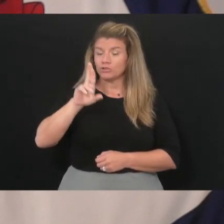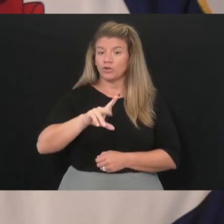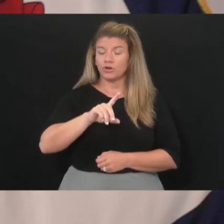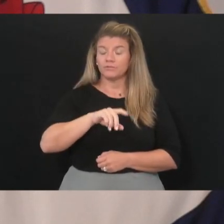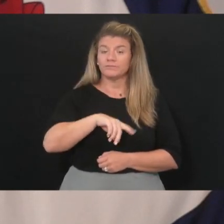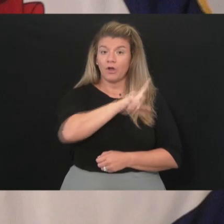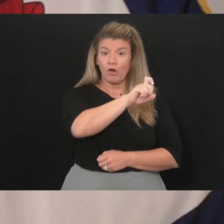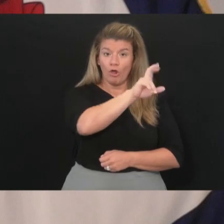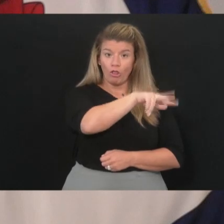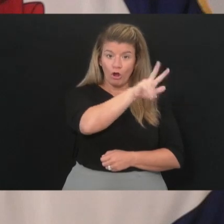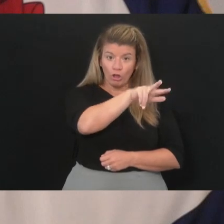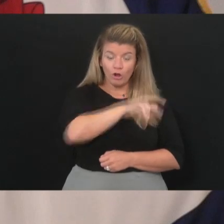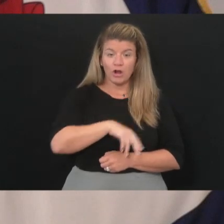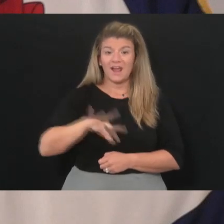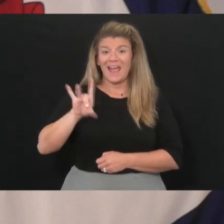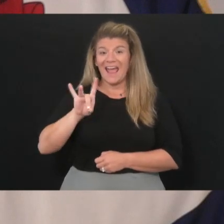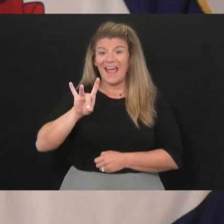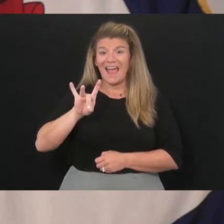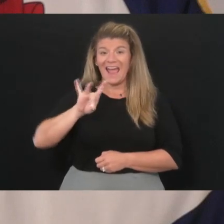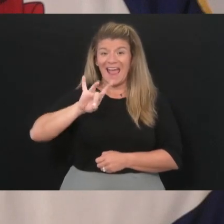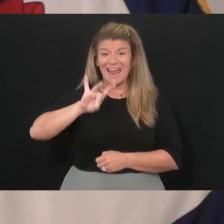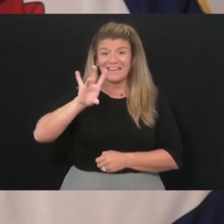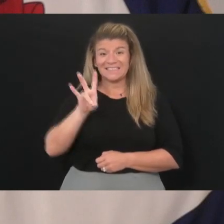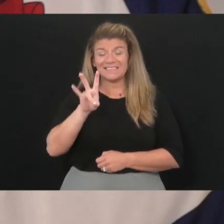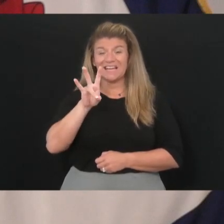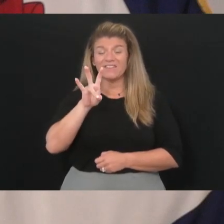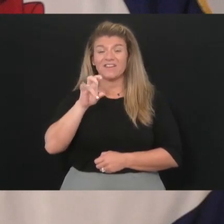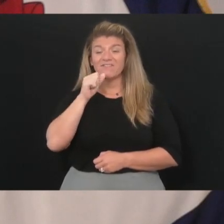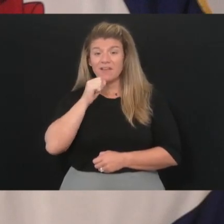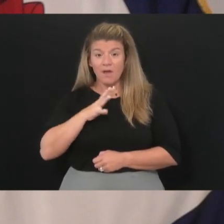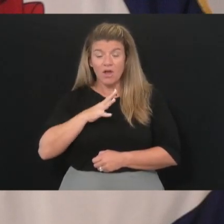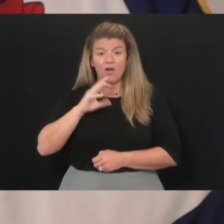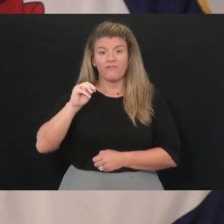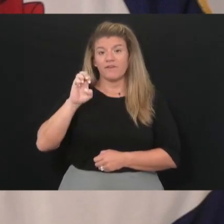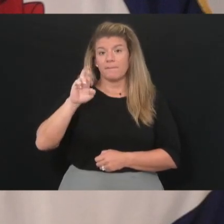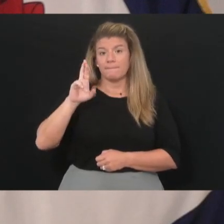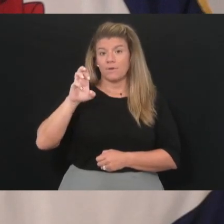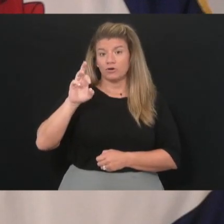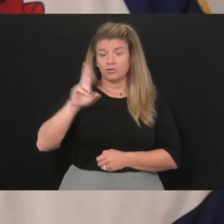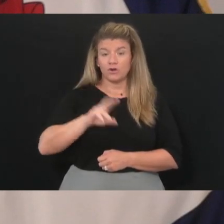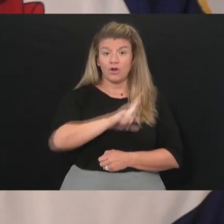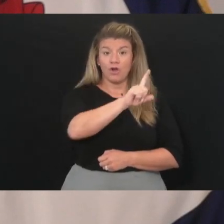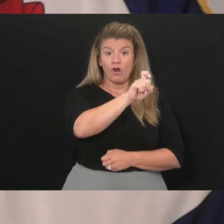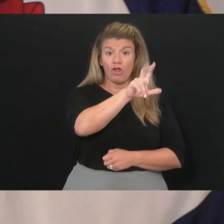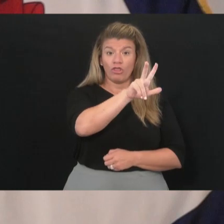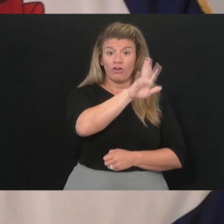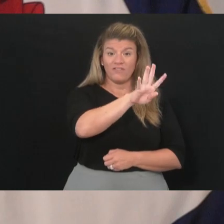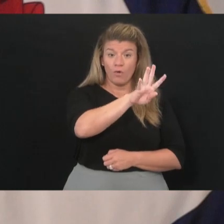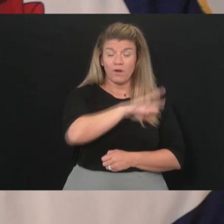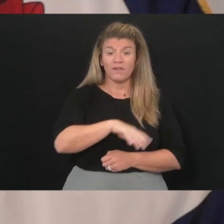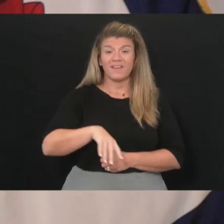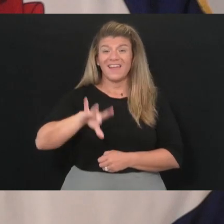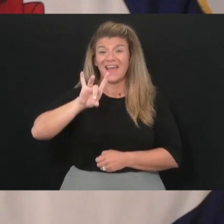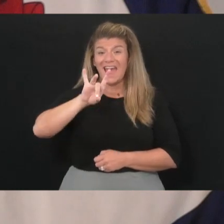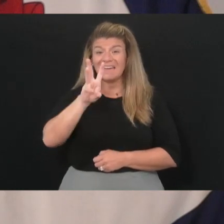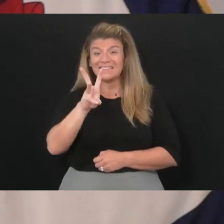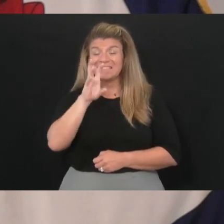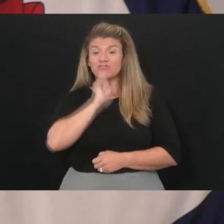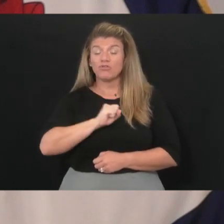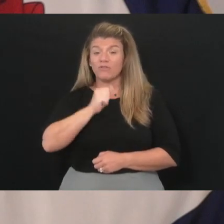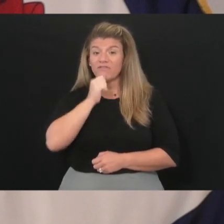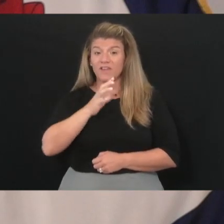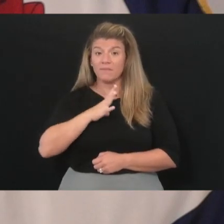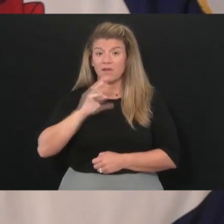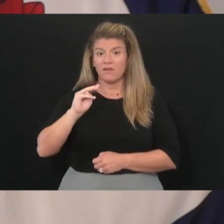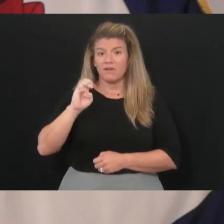133rd death was an 87-year-old female from Mercer County. 134th death was an 86-year-old female